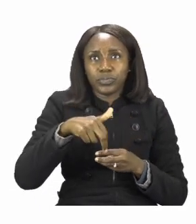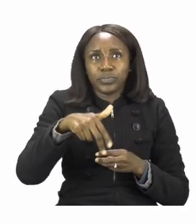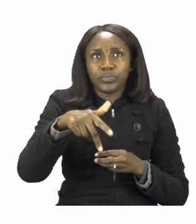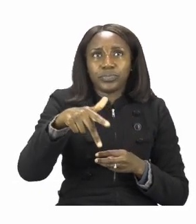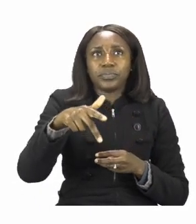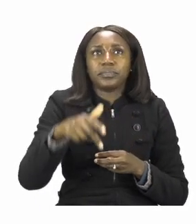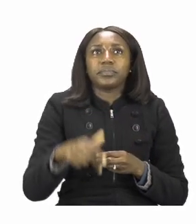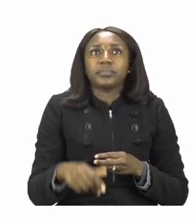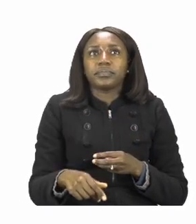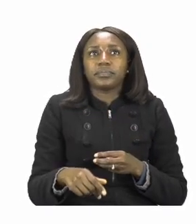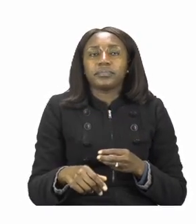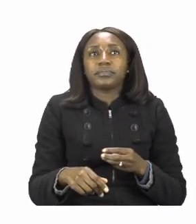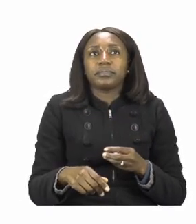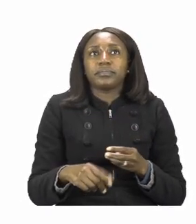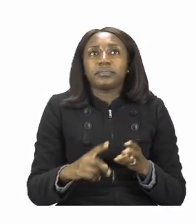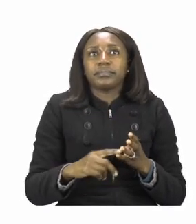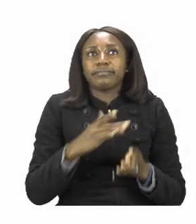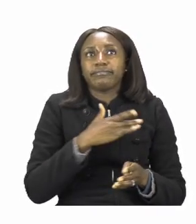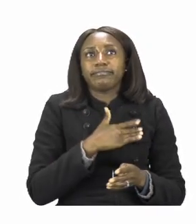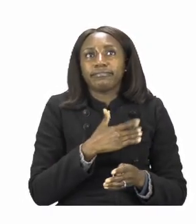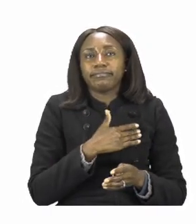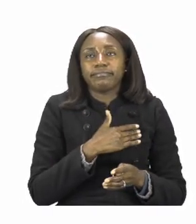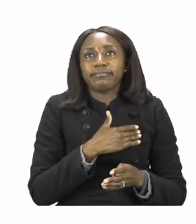pedestrian, like,